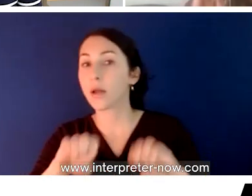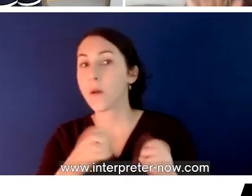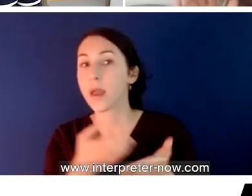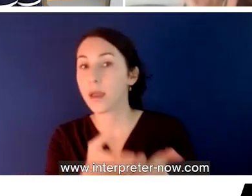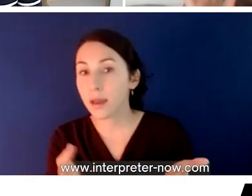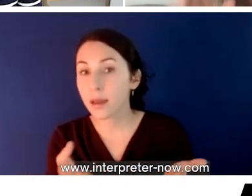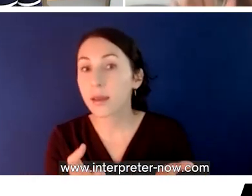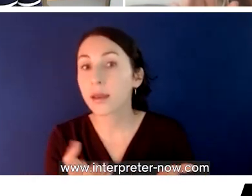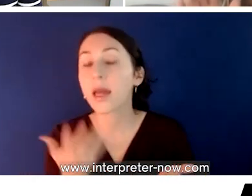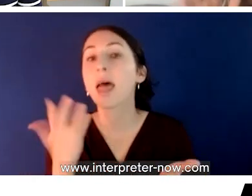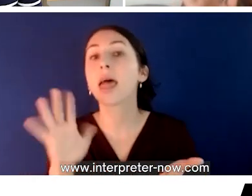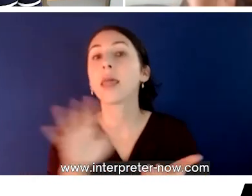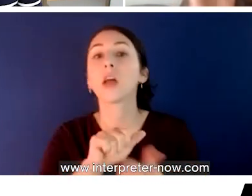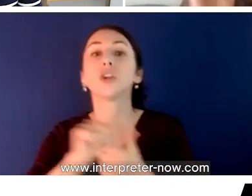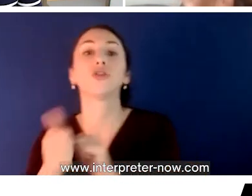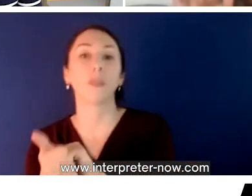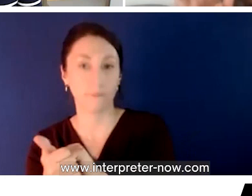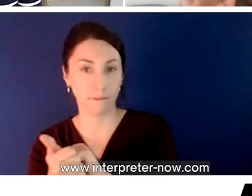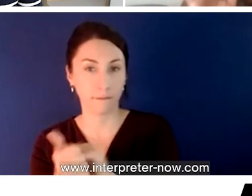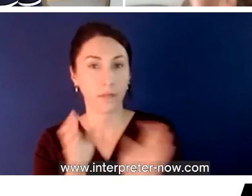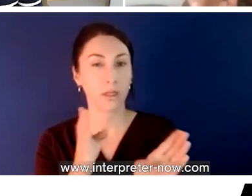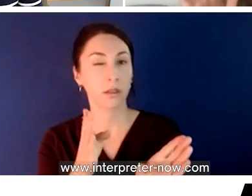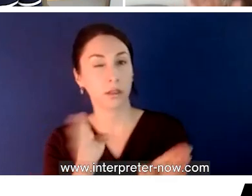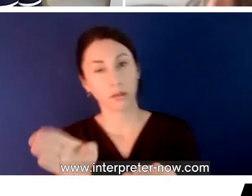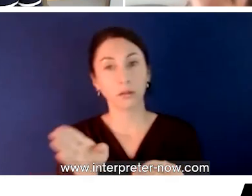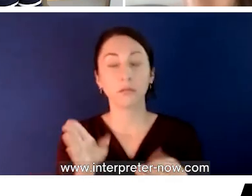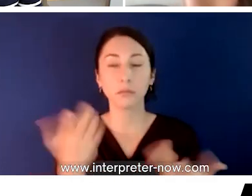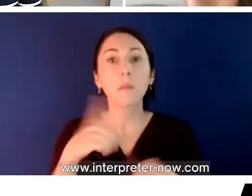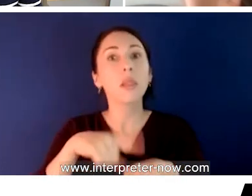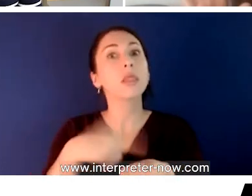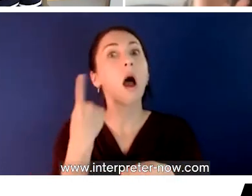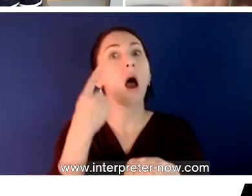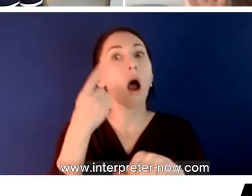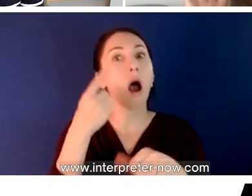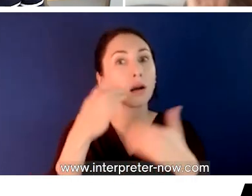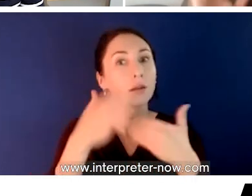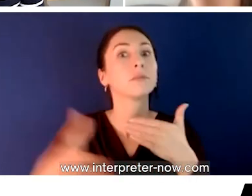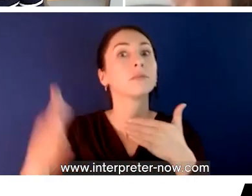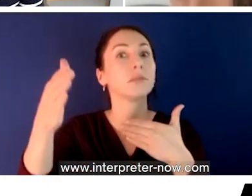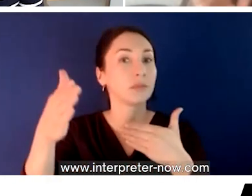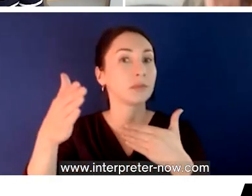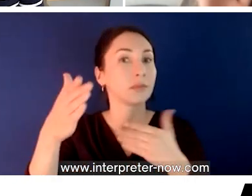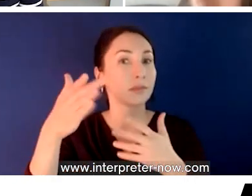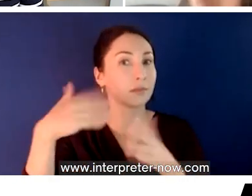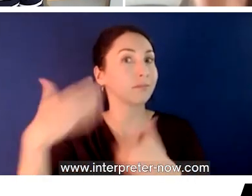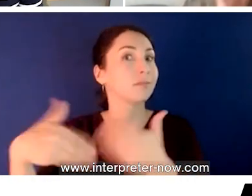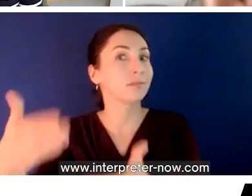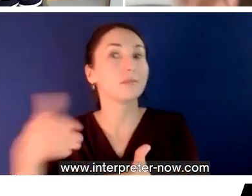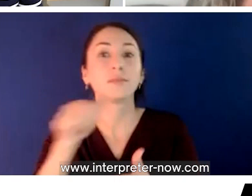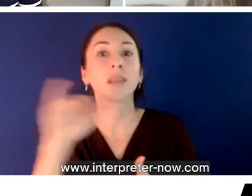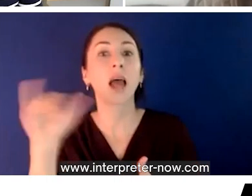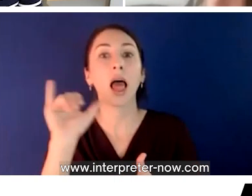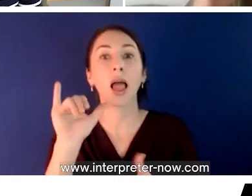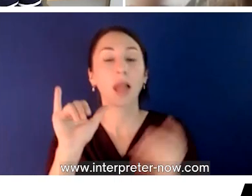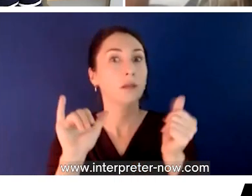is how to help the companies evaluate and see what's happening on the ground and then shift it, right? Nudge it. And